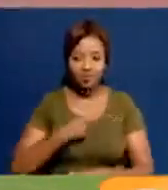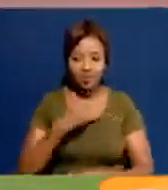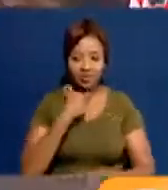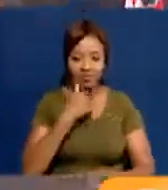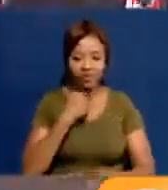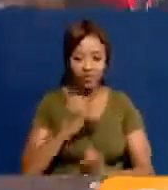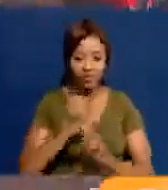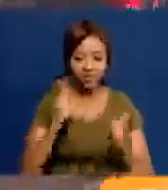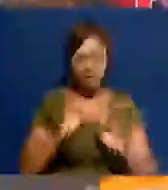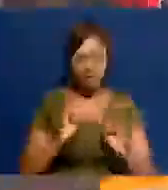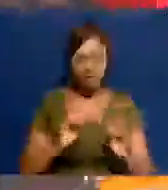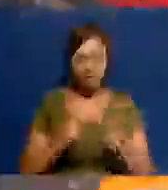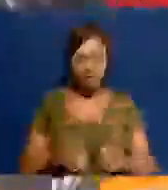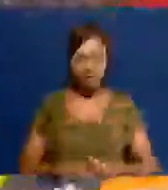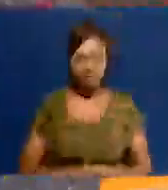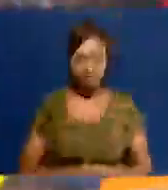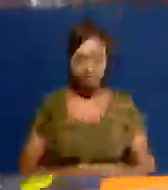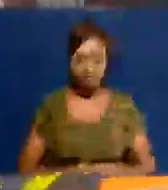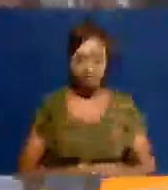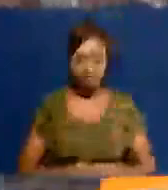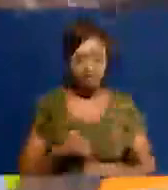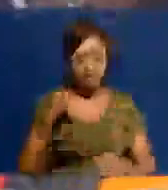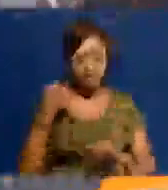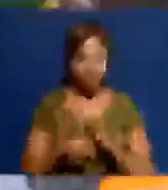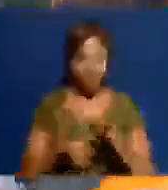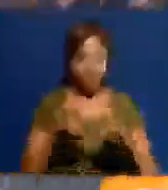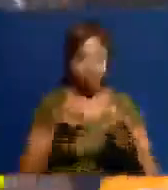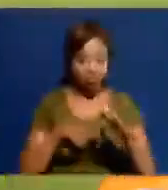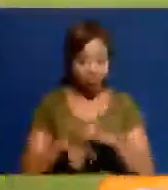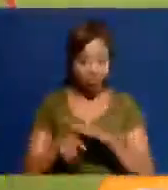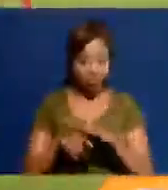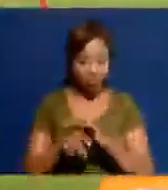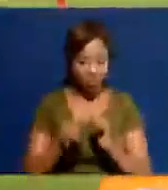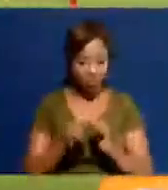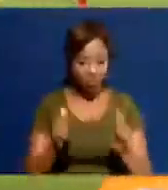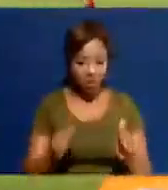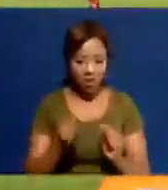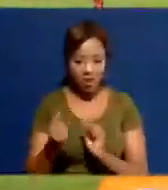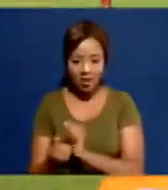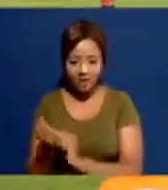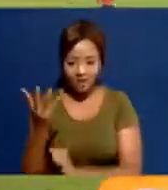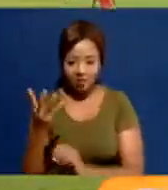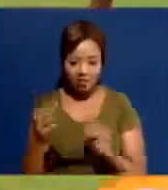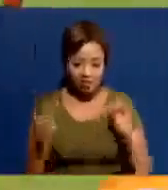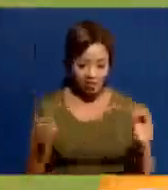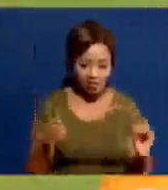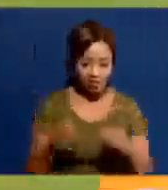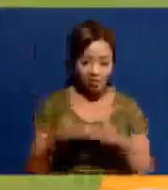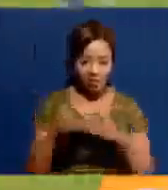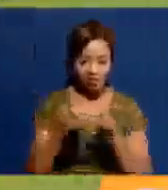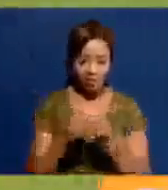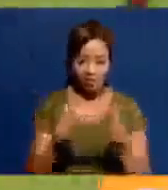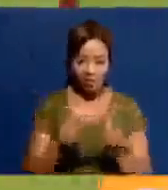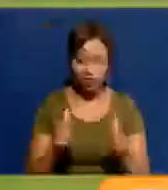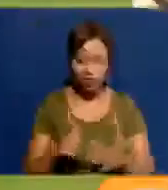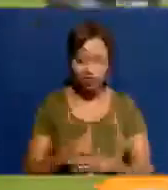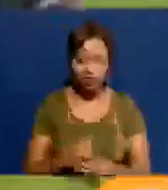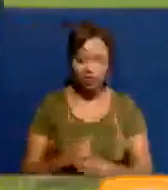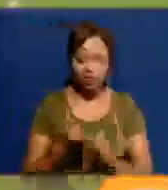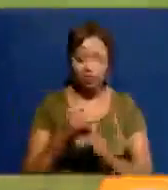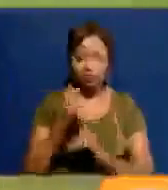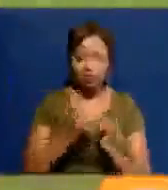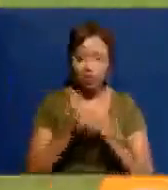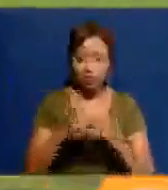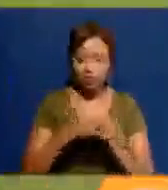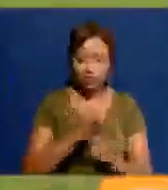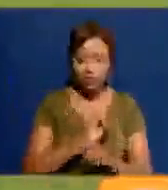passing and quick feet to score the second try for a 14-0 lead inside the opening of 15 minutes.